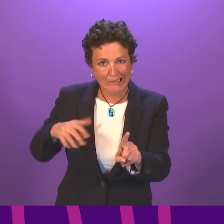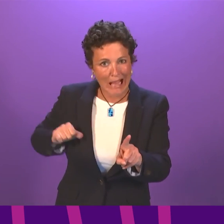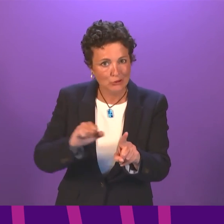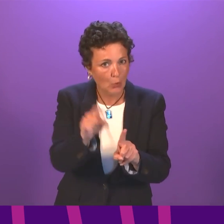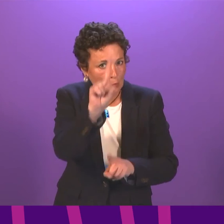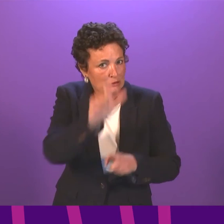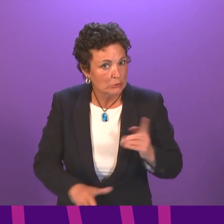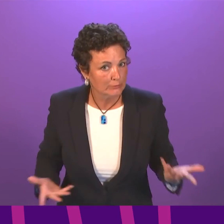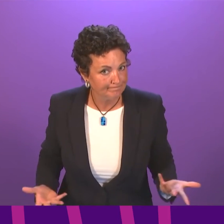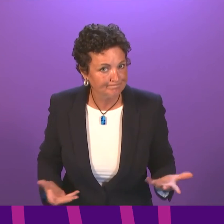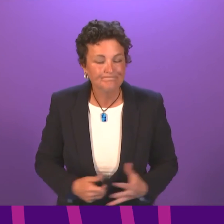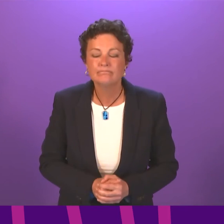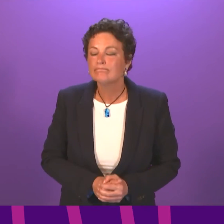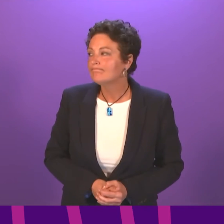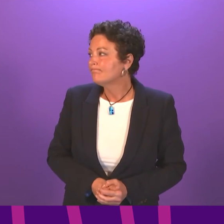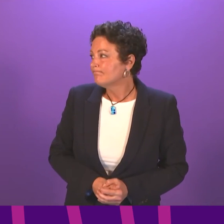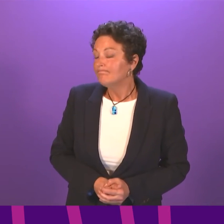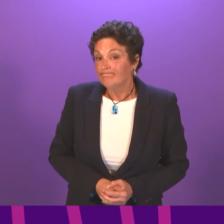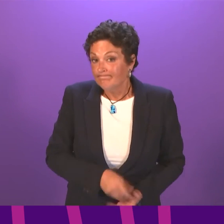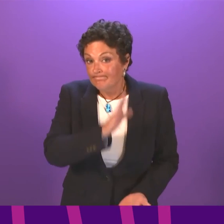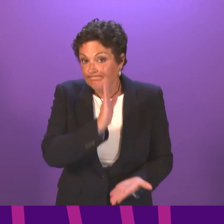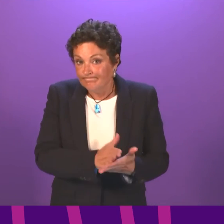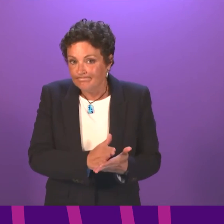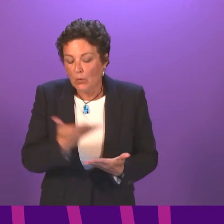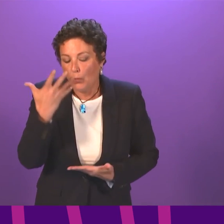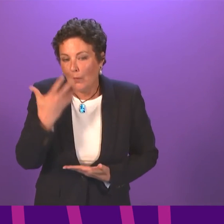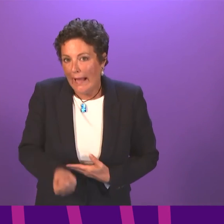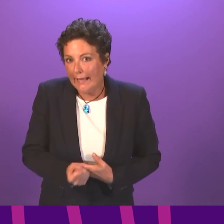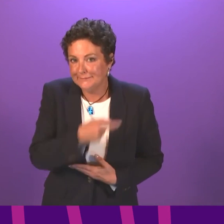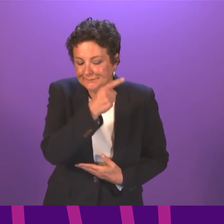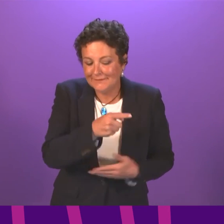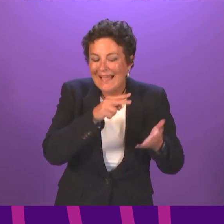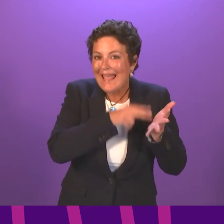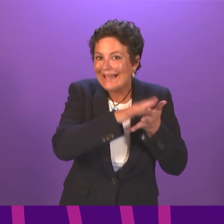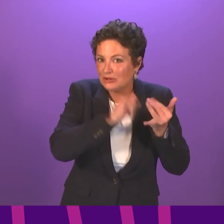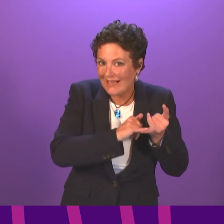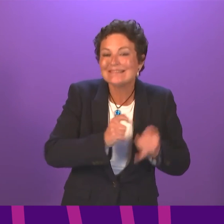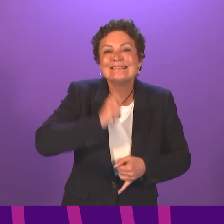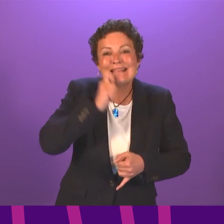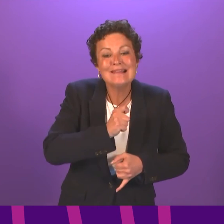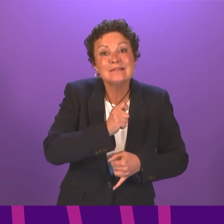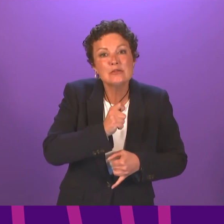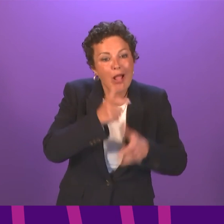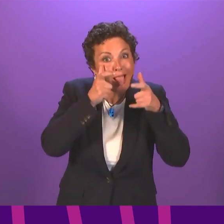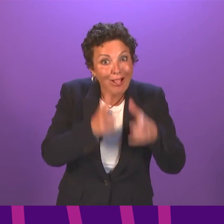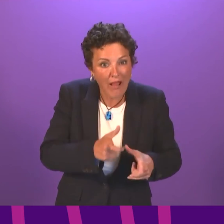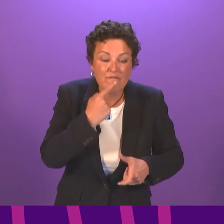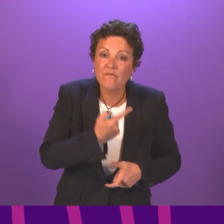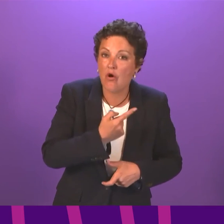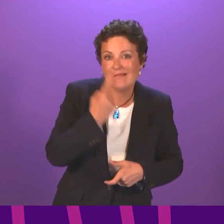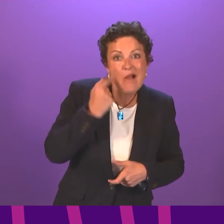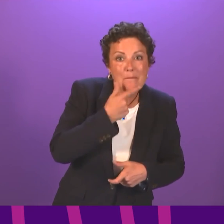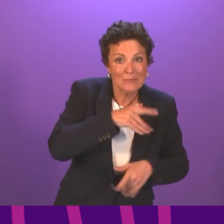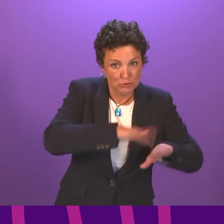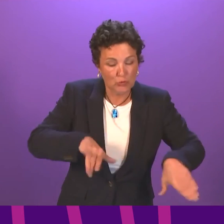Obviously, we have a commitment for patients, including children and young people, to receive NHS dental care and treatment as quickly as possible. We are